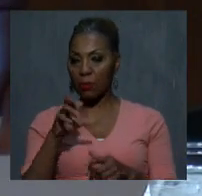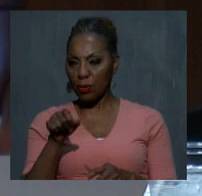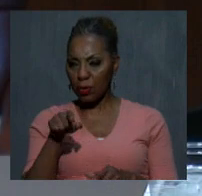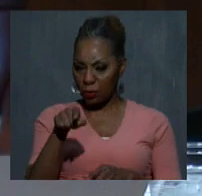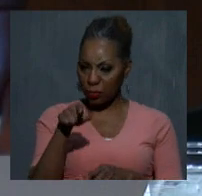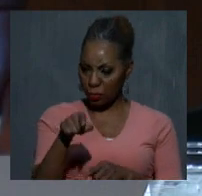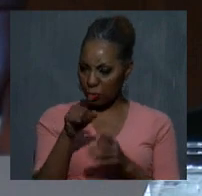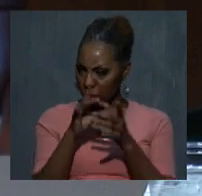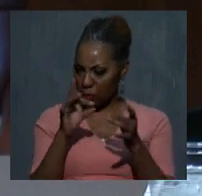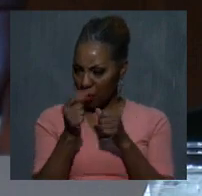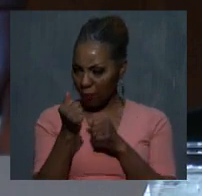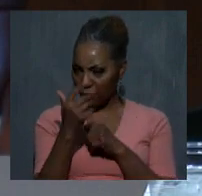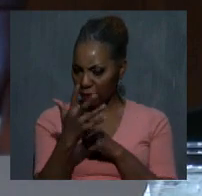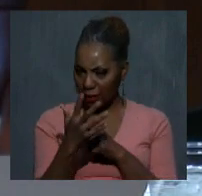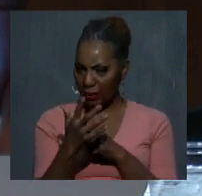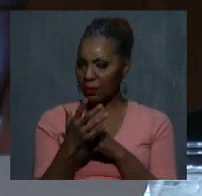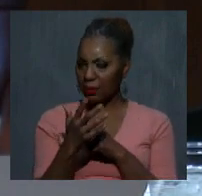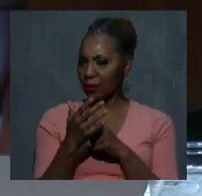mean